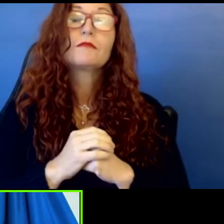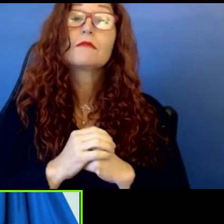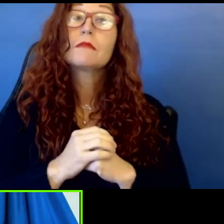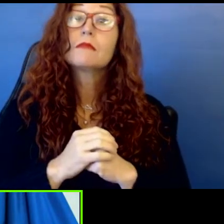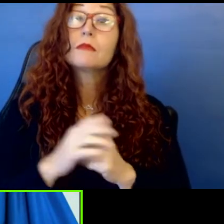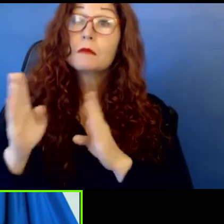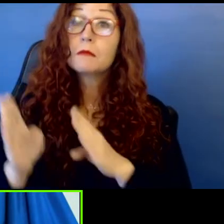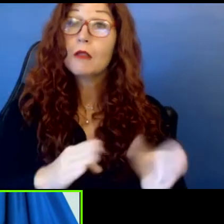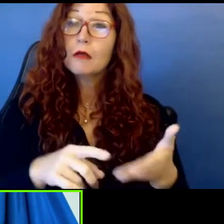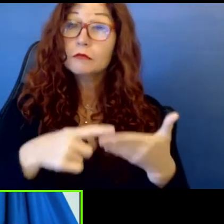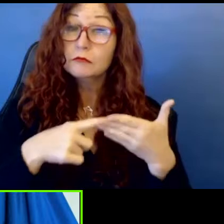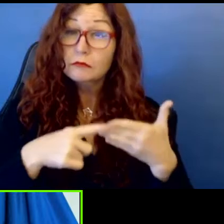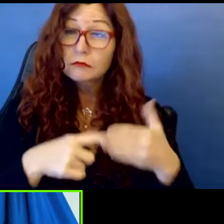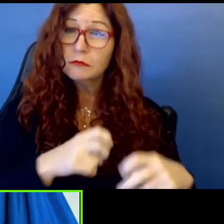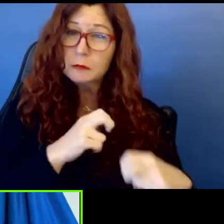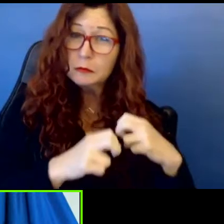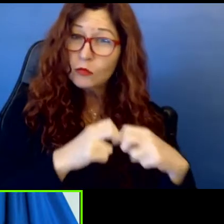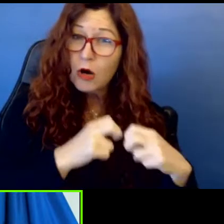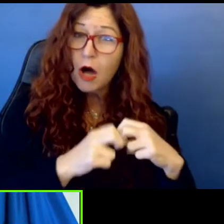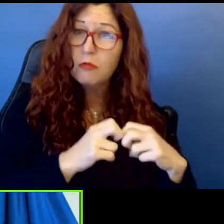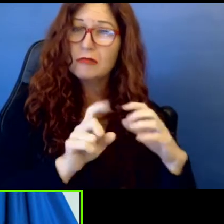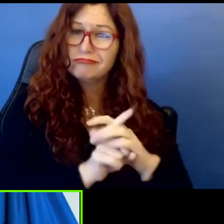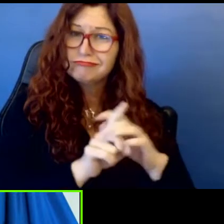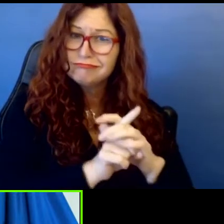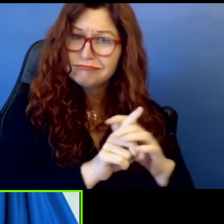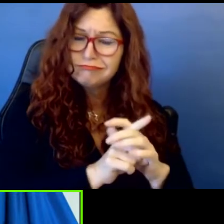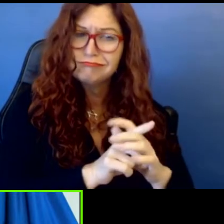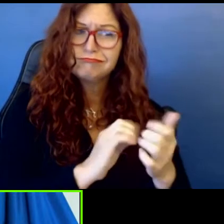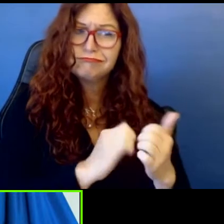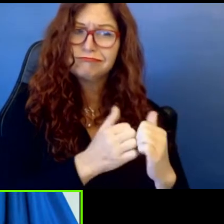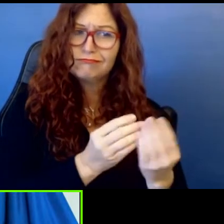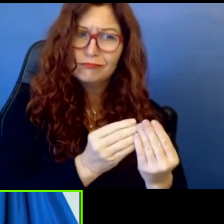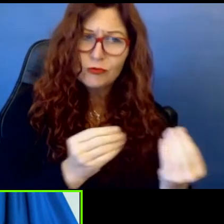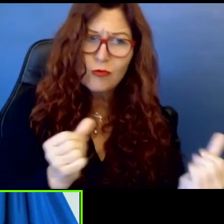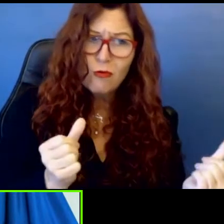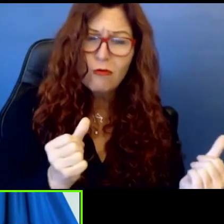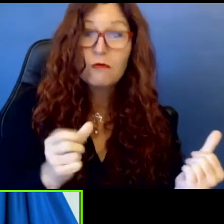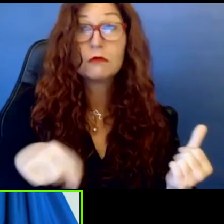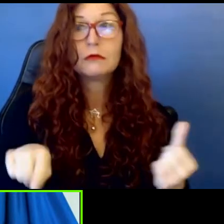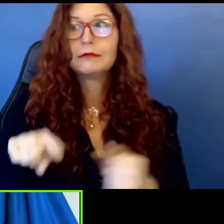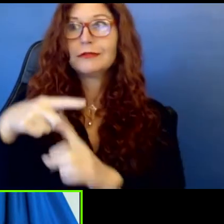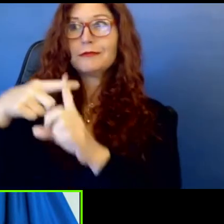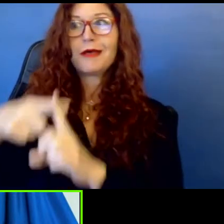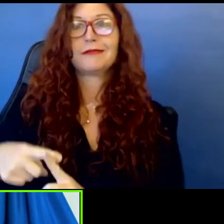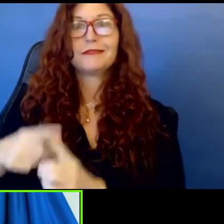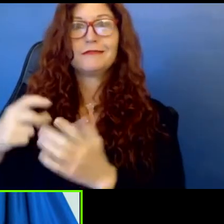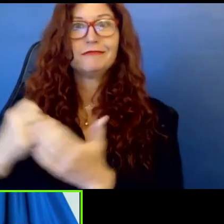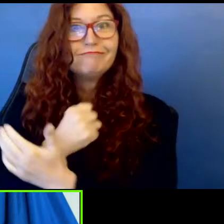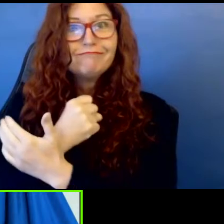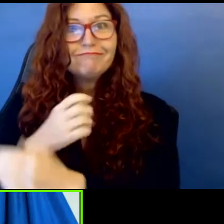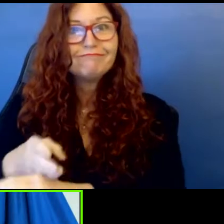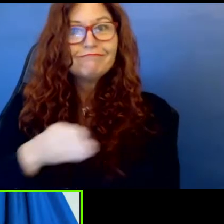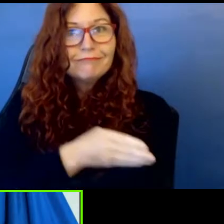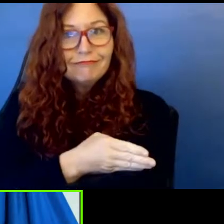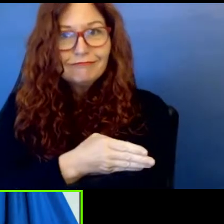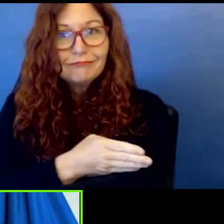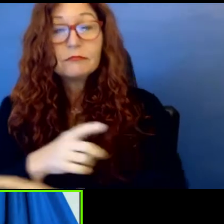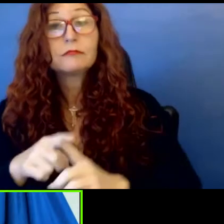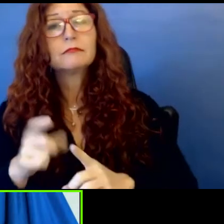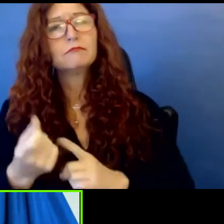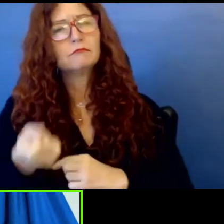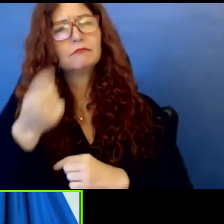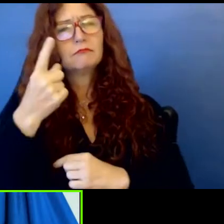successes of the construction industry and equal employment opportunity unlike other industries the construction